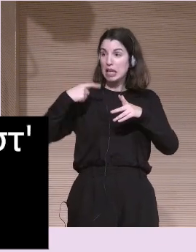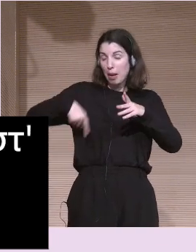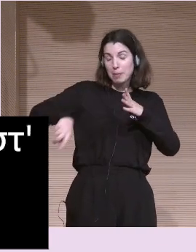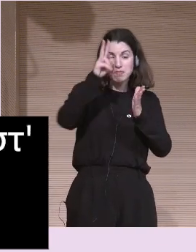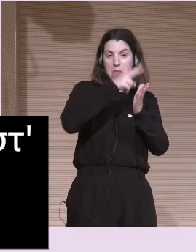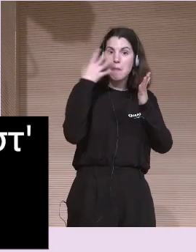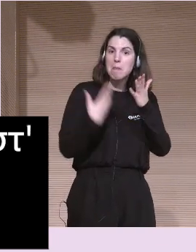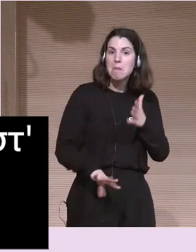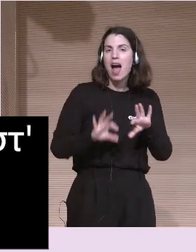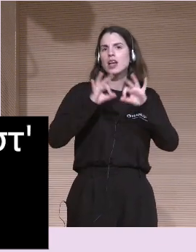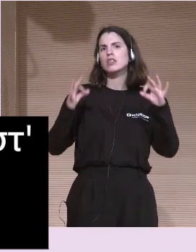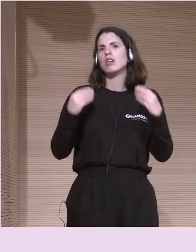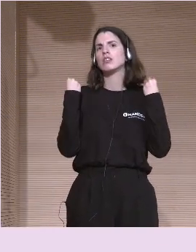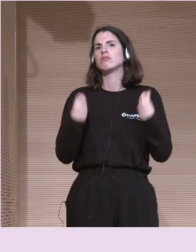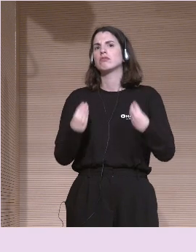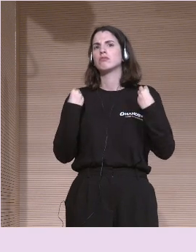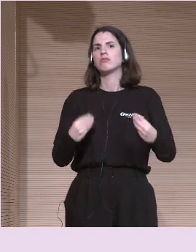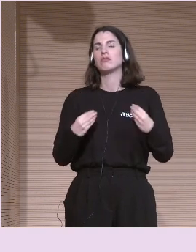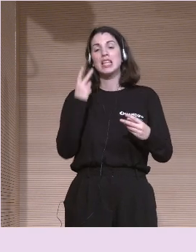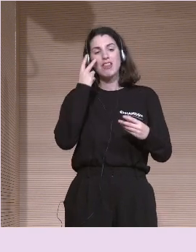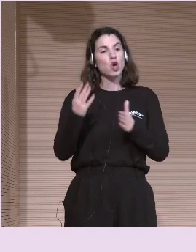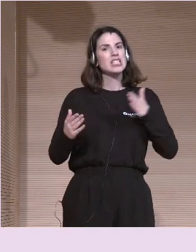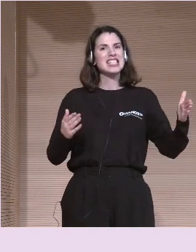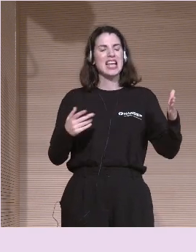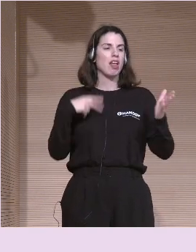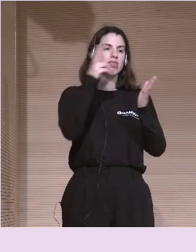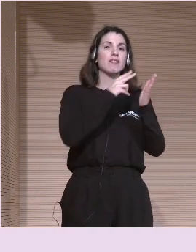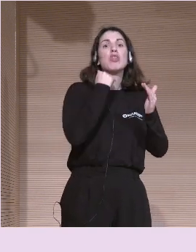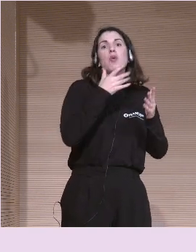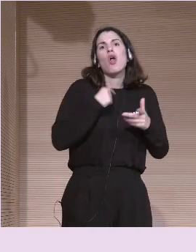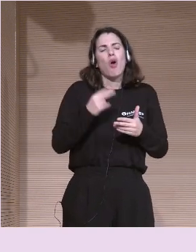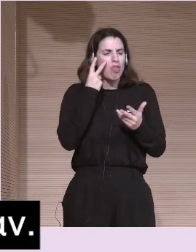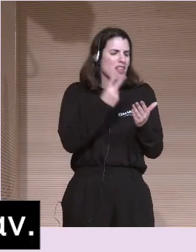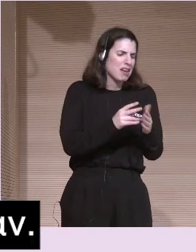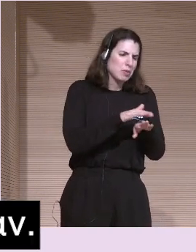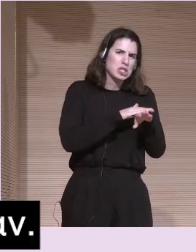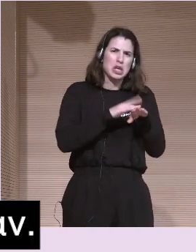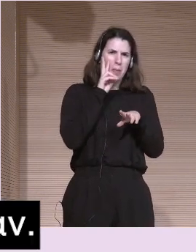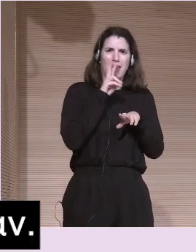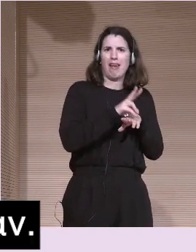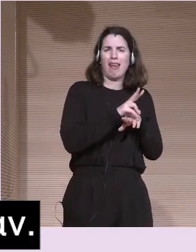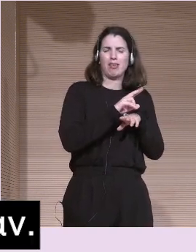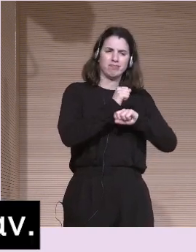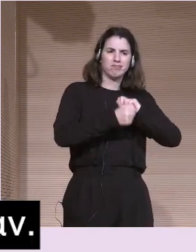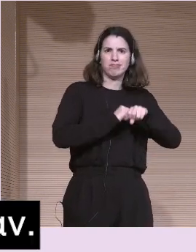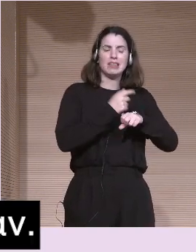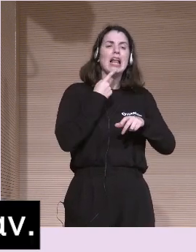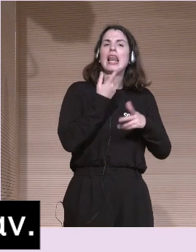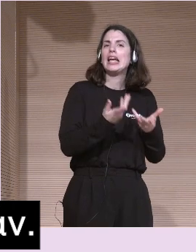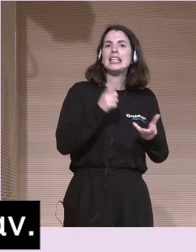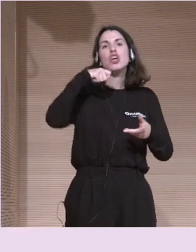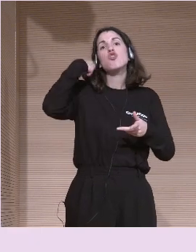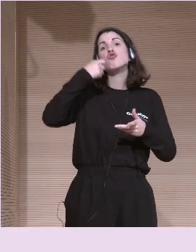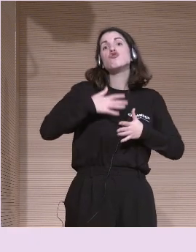left because I'm too far away from... I'm going to go up to it. It says, my parents brought me here from